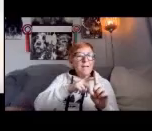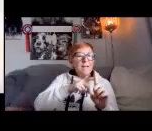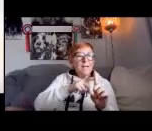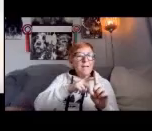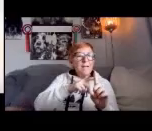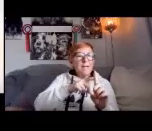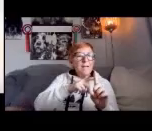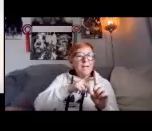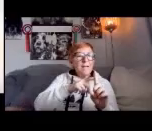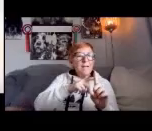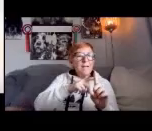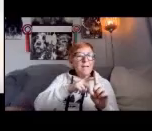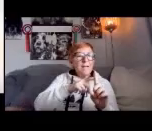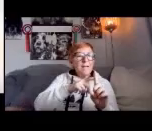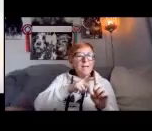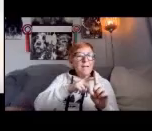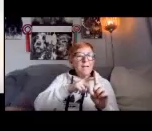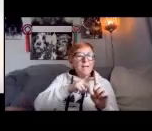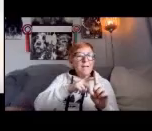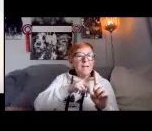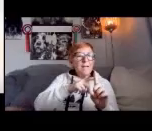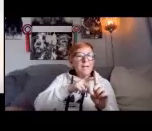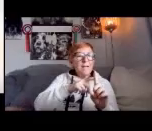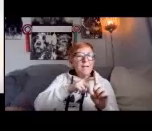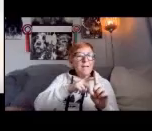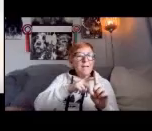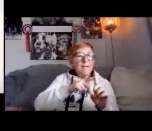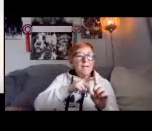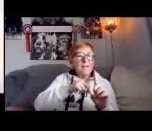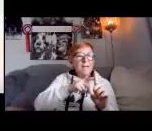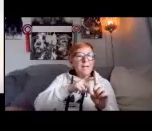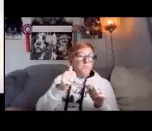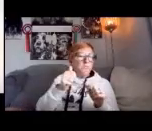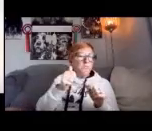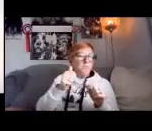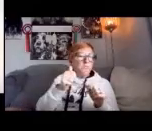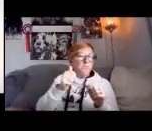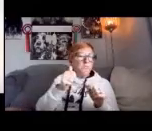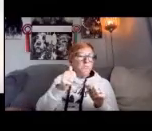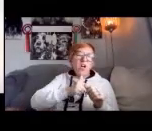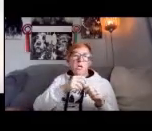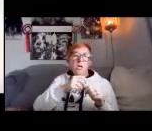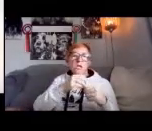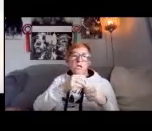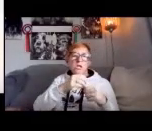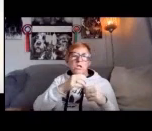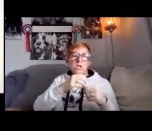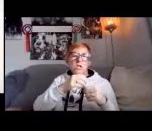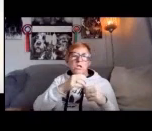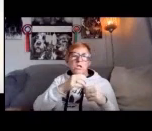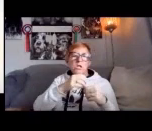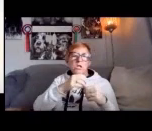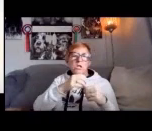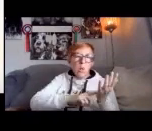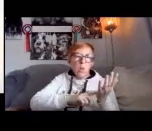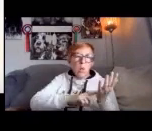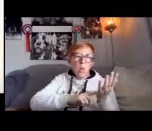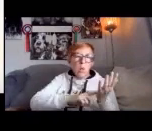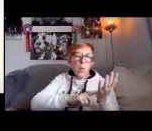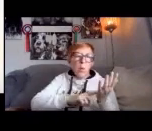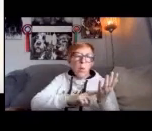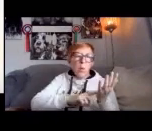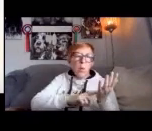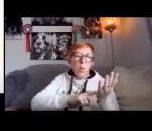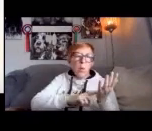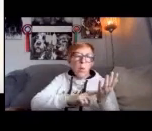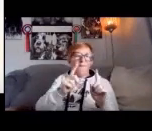if that's the case. Sorry. I can't see Kathy, so I can't voice her. because Kathy's deaf, so she's